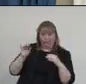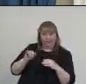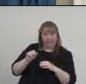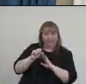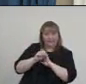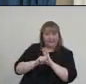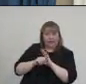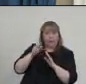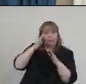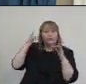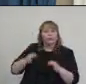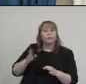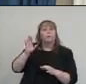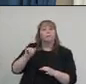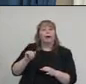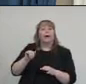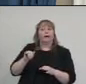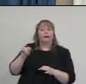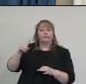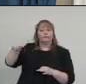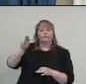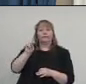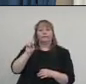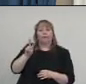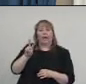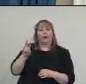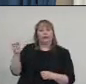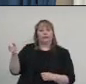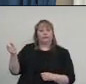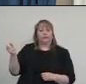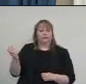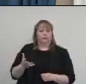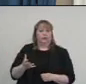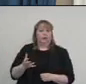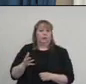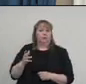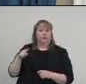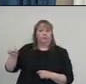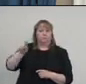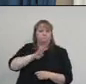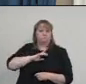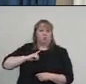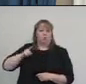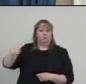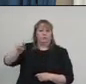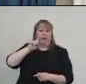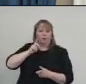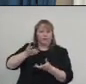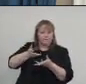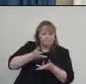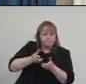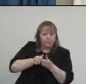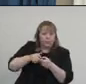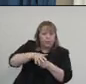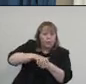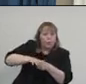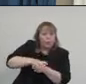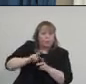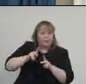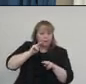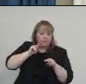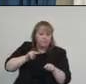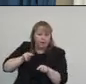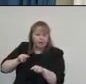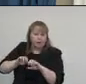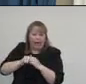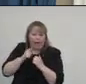be determined by the Nevada Gaming Control Board. They will be working closely with local health authorities and medical experts to monitor